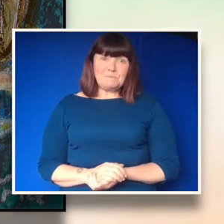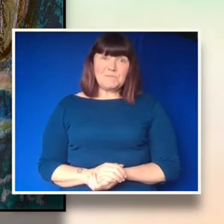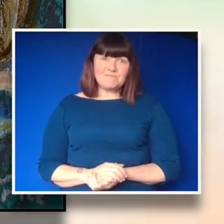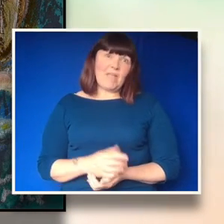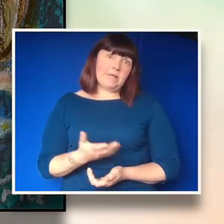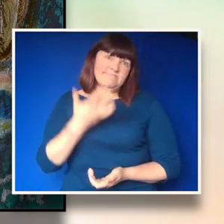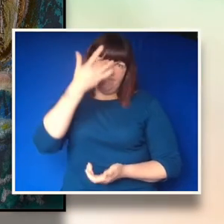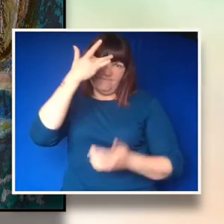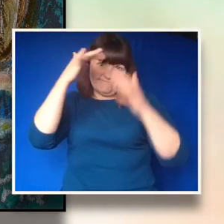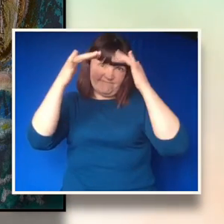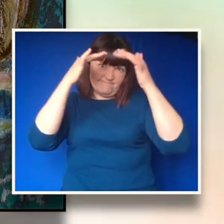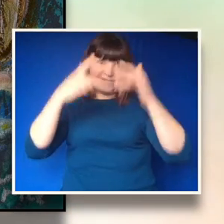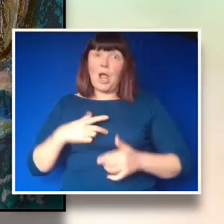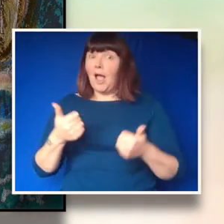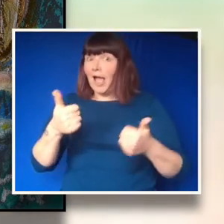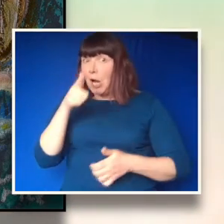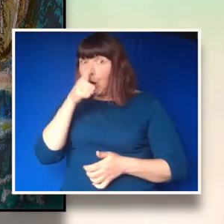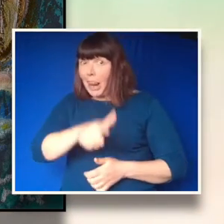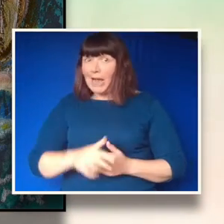you'll know what I mean. Good luck.